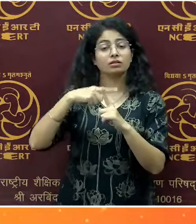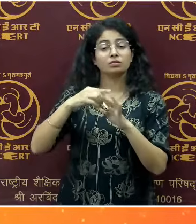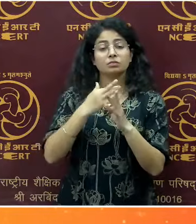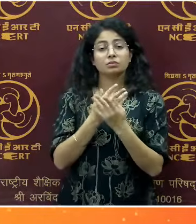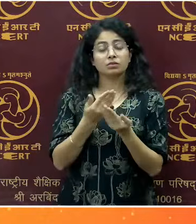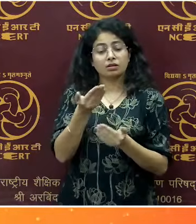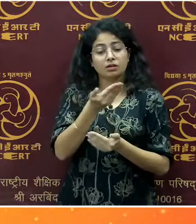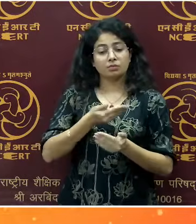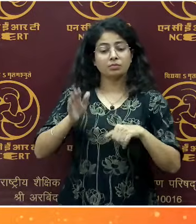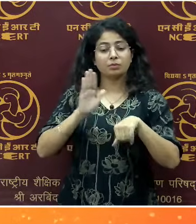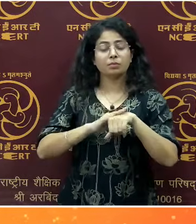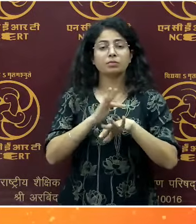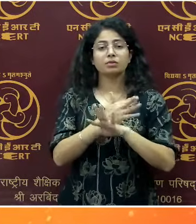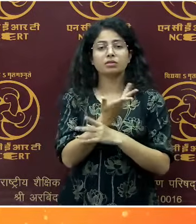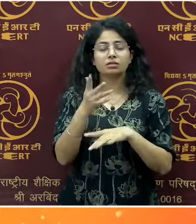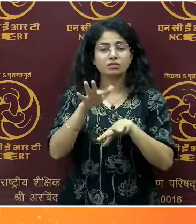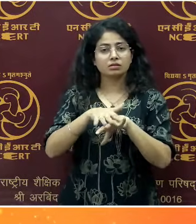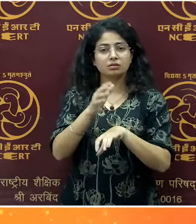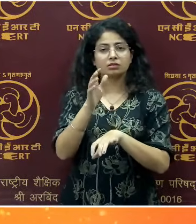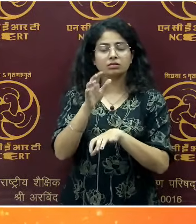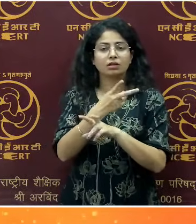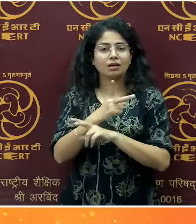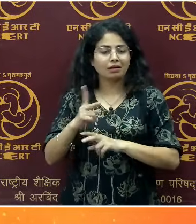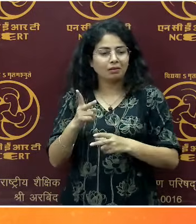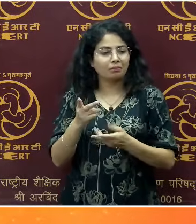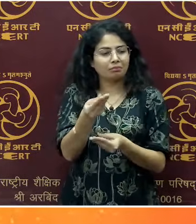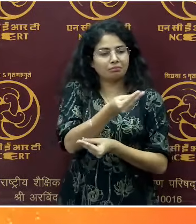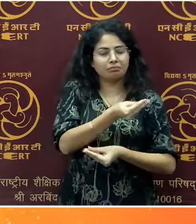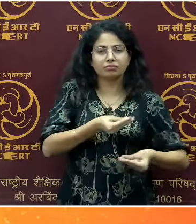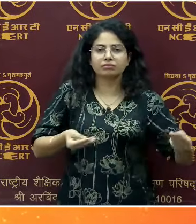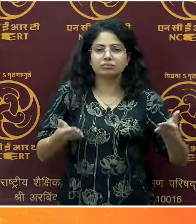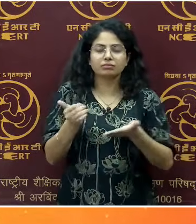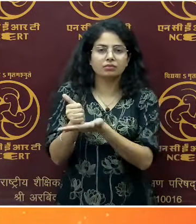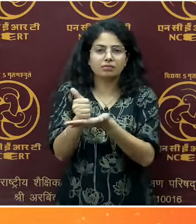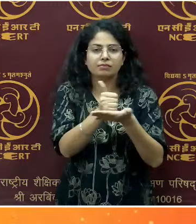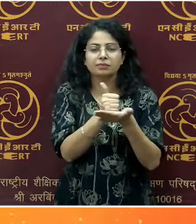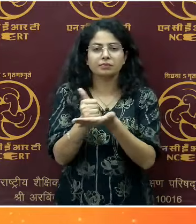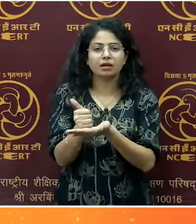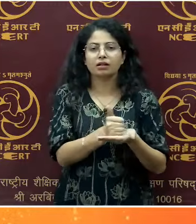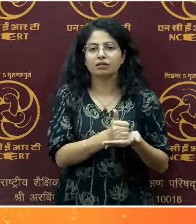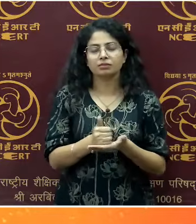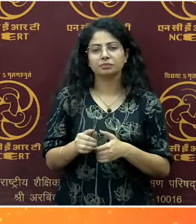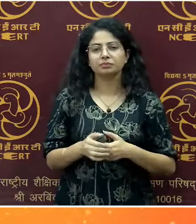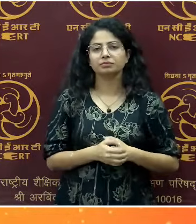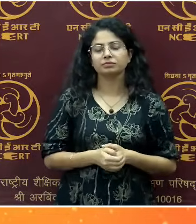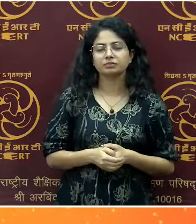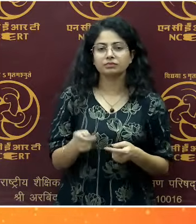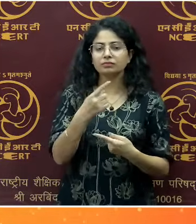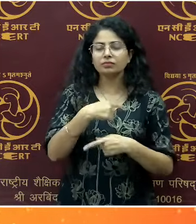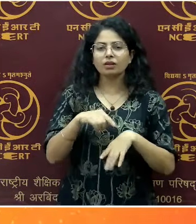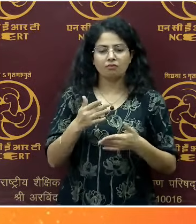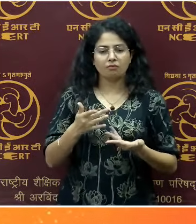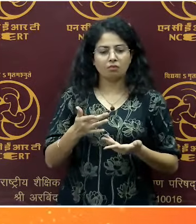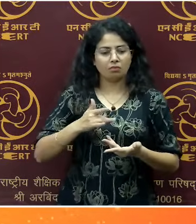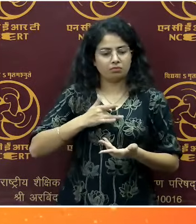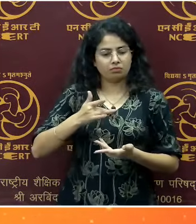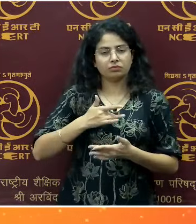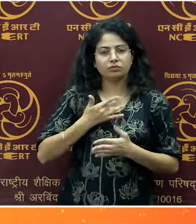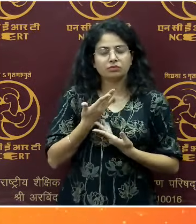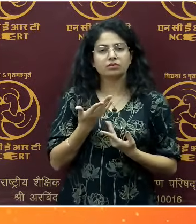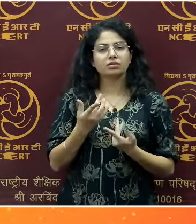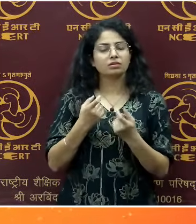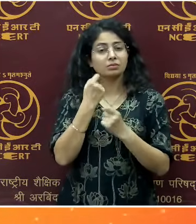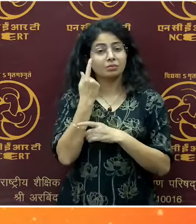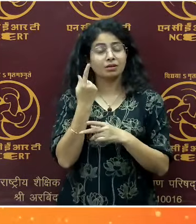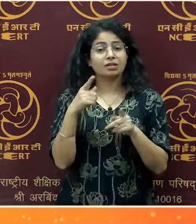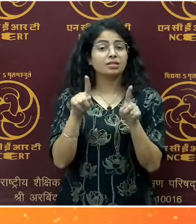in reality animals do help each other. They have their own little world, their own little language. They do understand emotions. Yes. Like we see